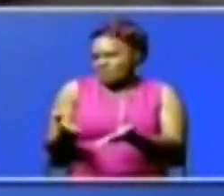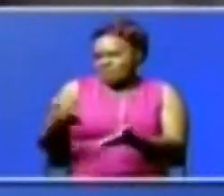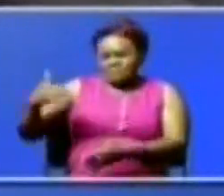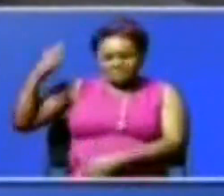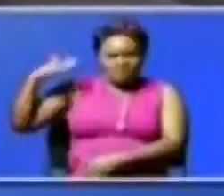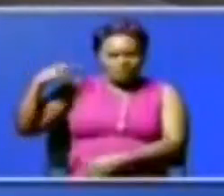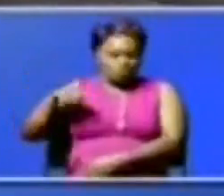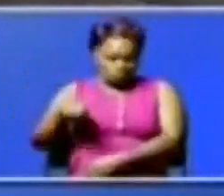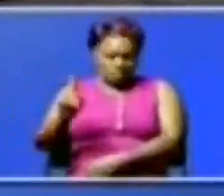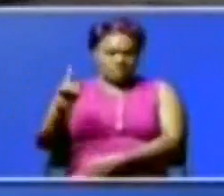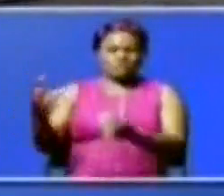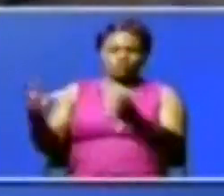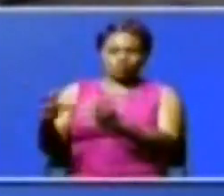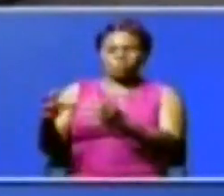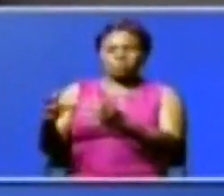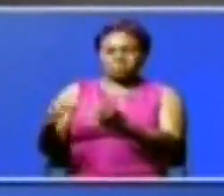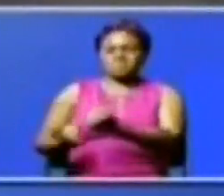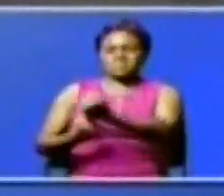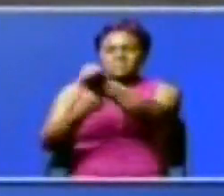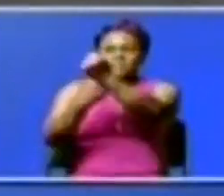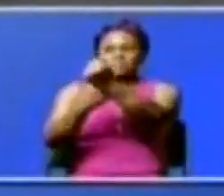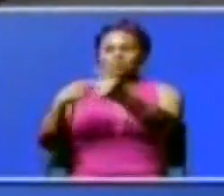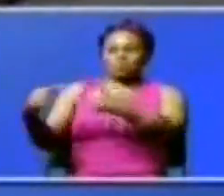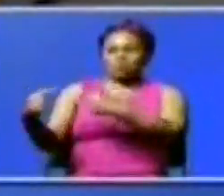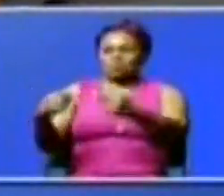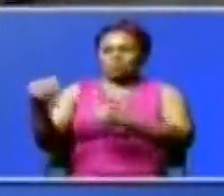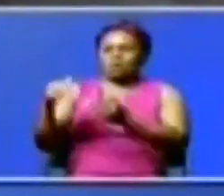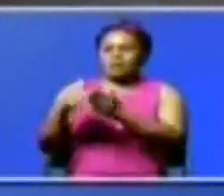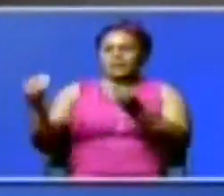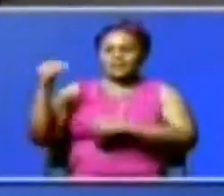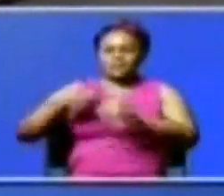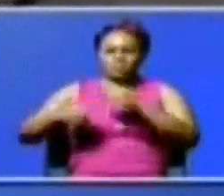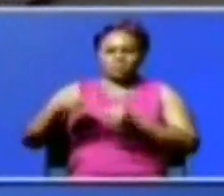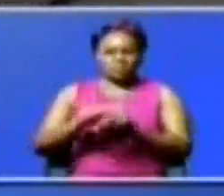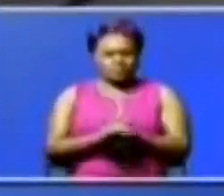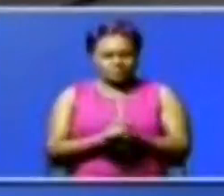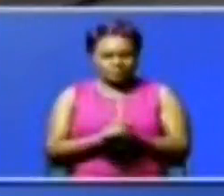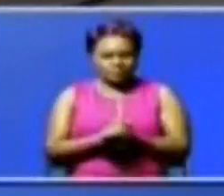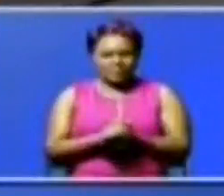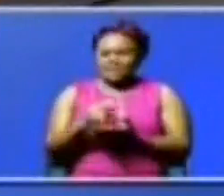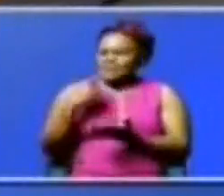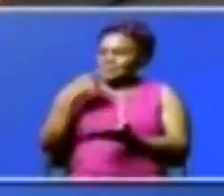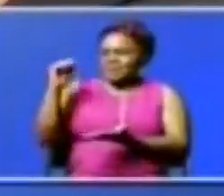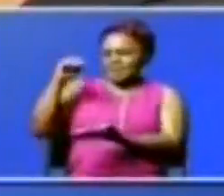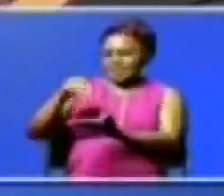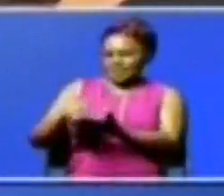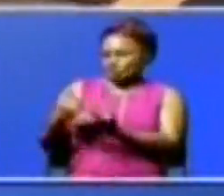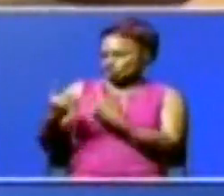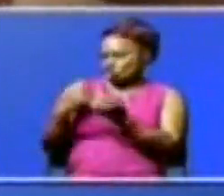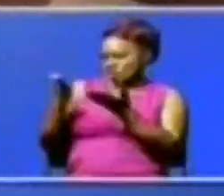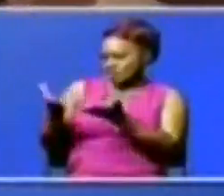initially you as a party you had already supported the fight against graft. Well, I must reiterate that even as we